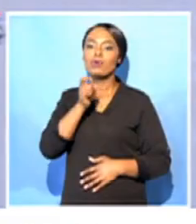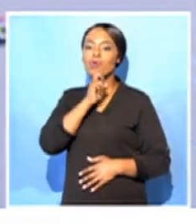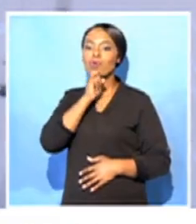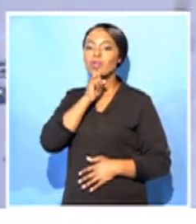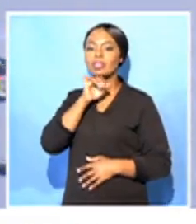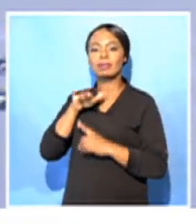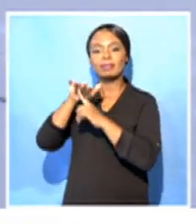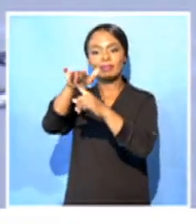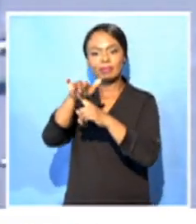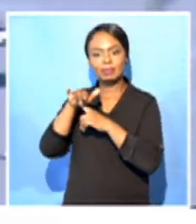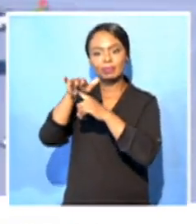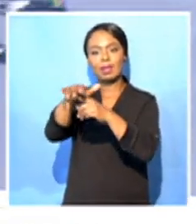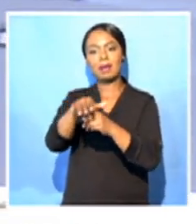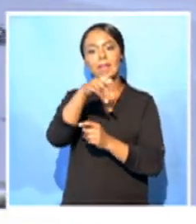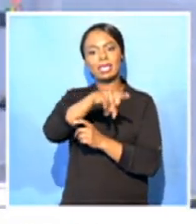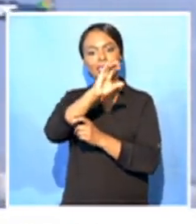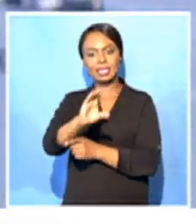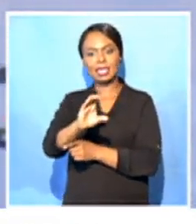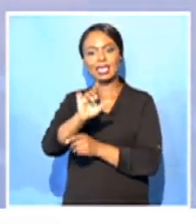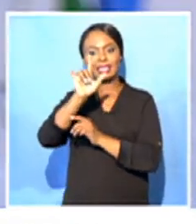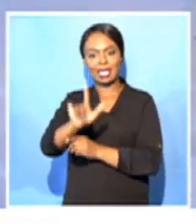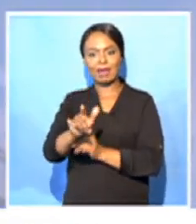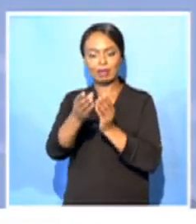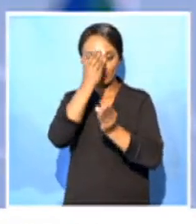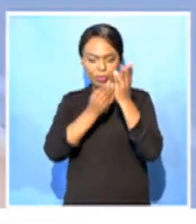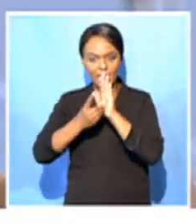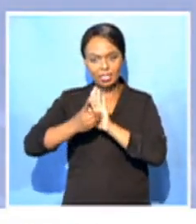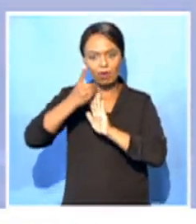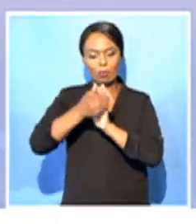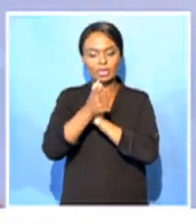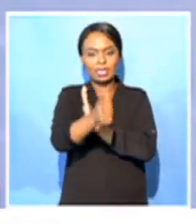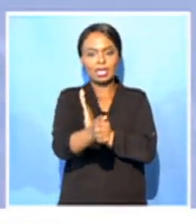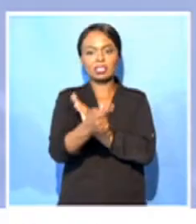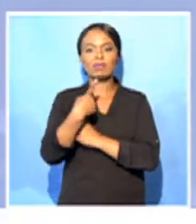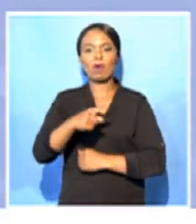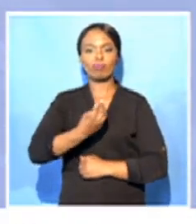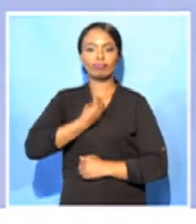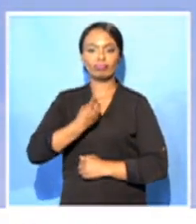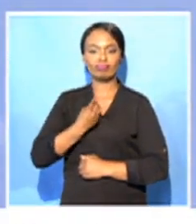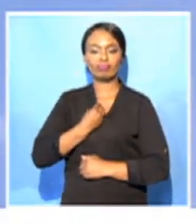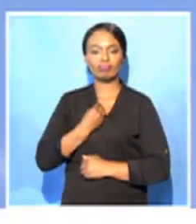of the Pilatus PC-7, developing the skills of the young officers.